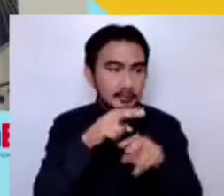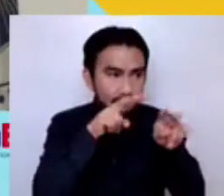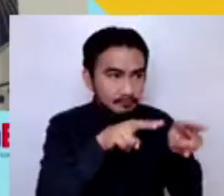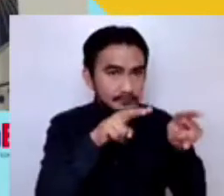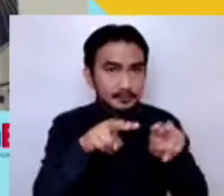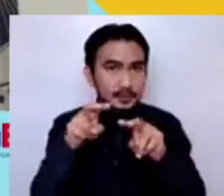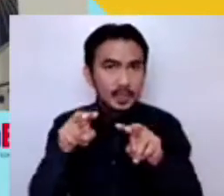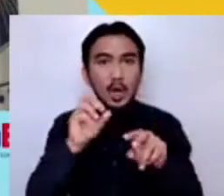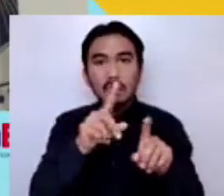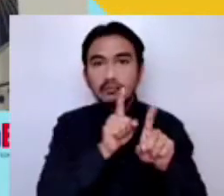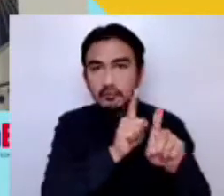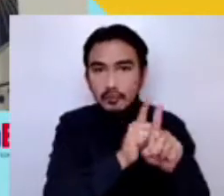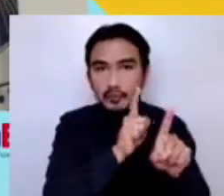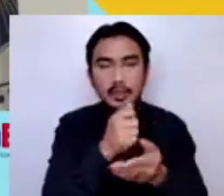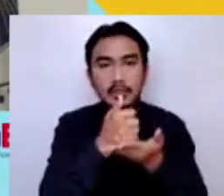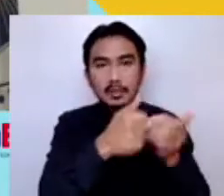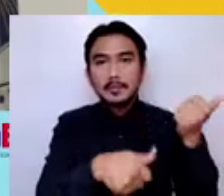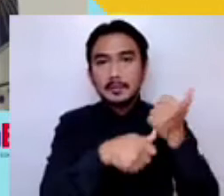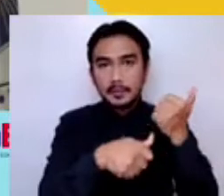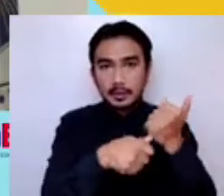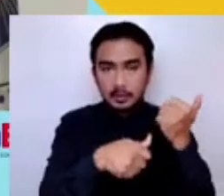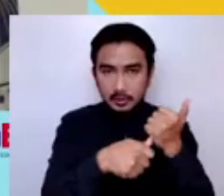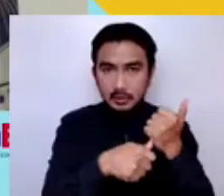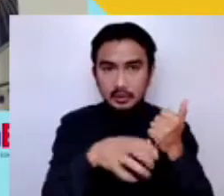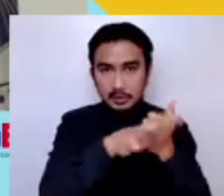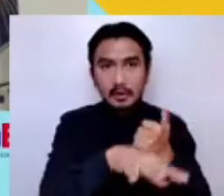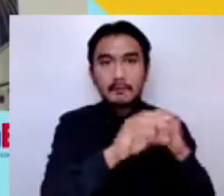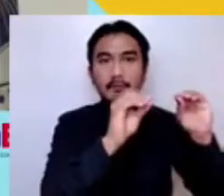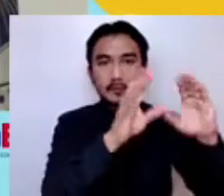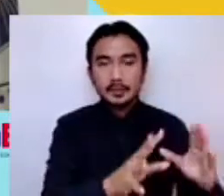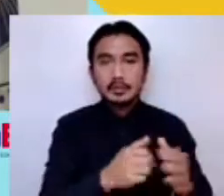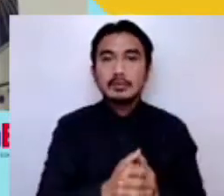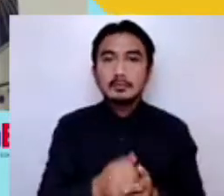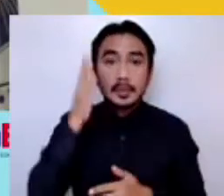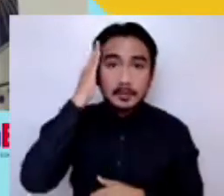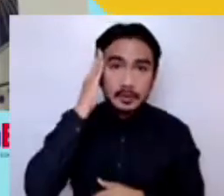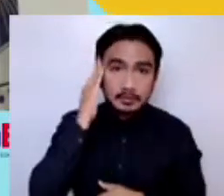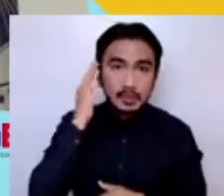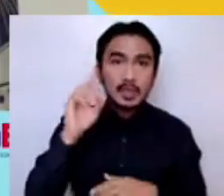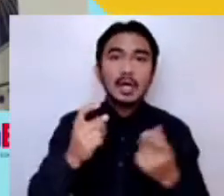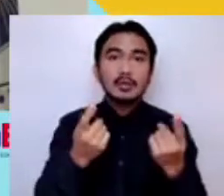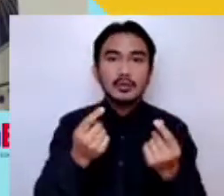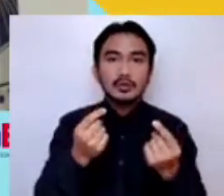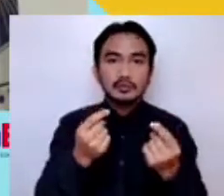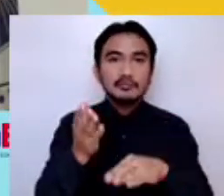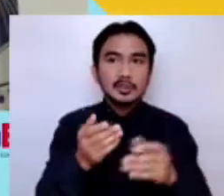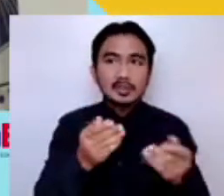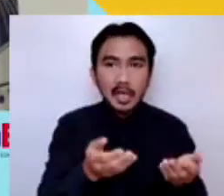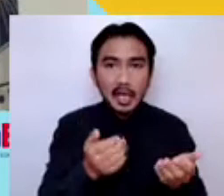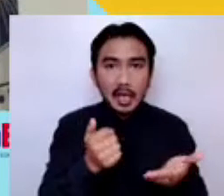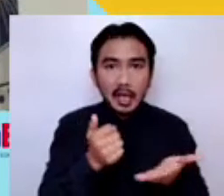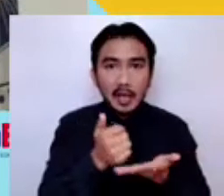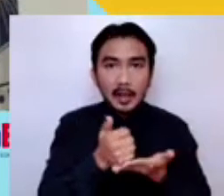and coaching be provided to your teachers. Please mold them into quality teachers who are properly